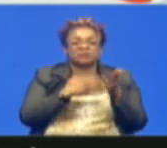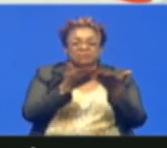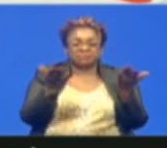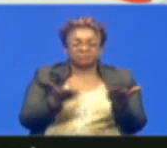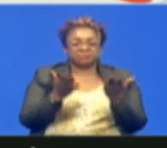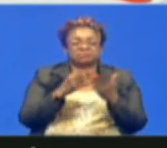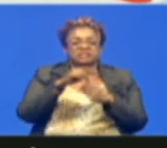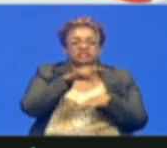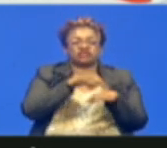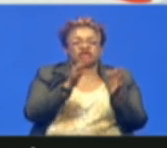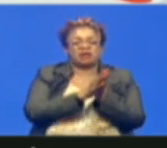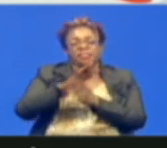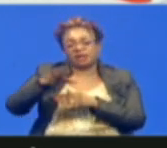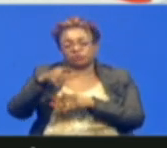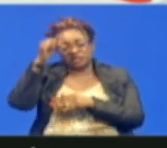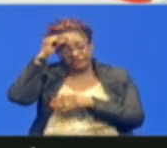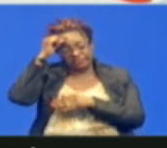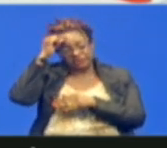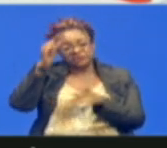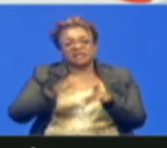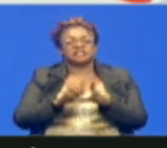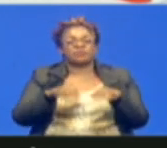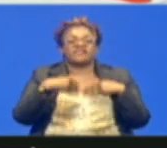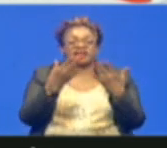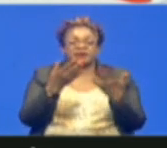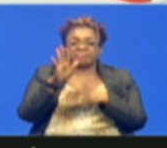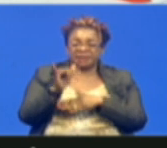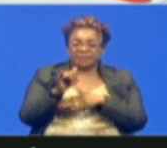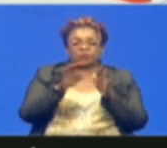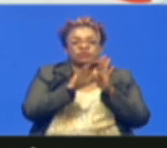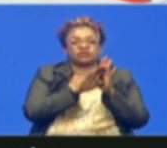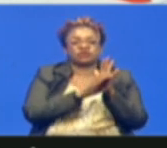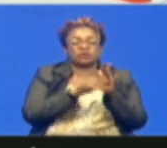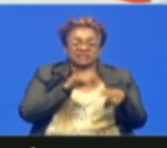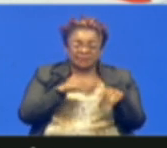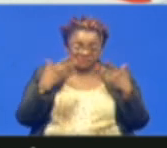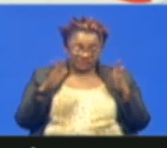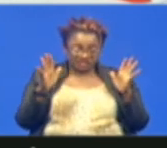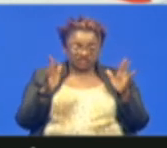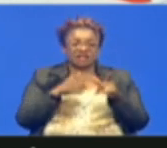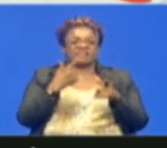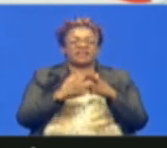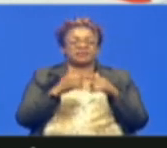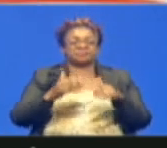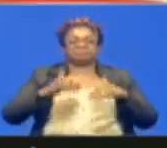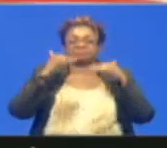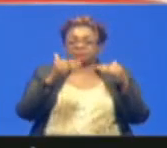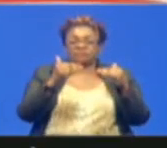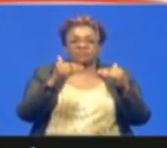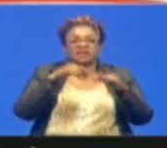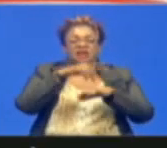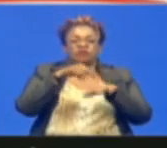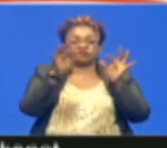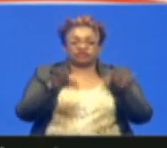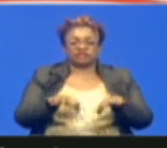the national and the county governments as provided by the Constitution. Now, once that is done, we move to the next step, which is the National Treasury will